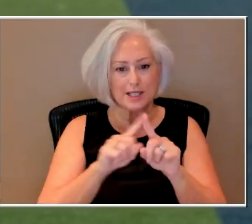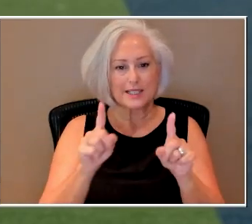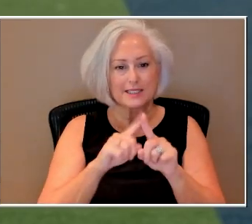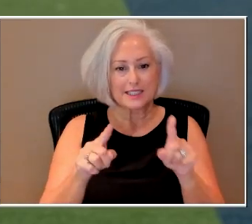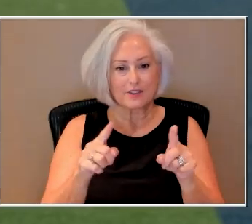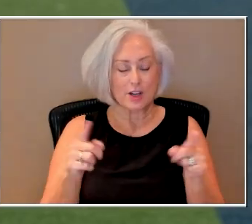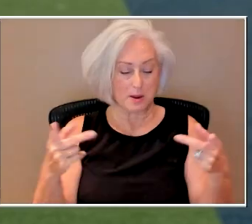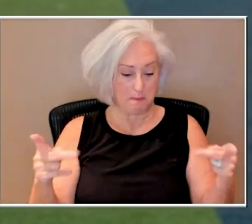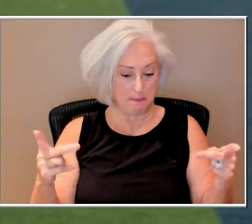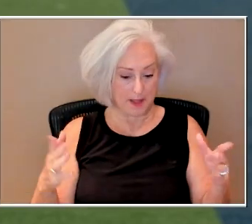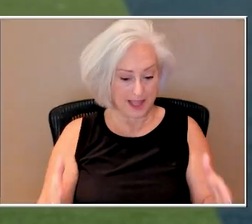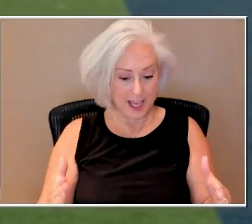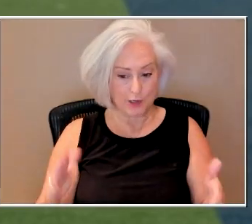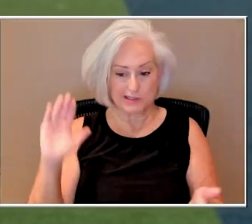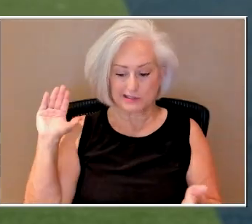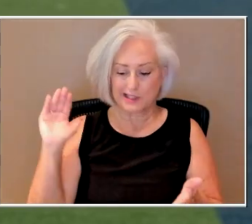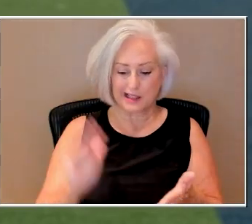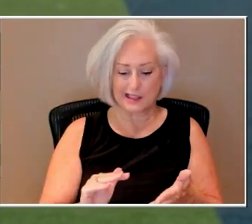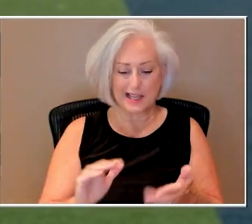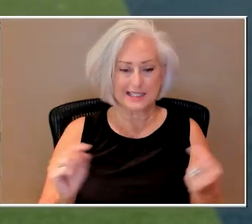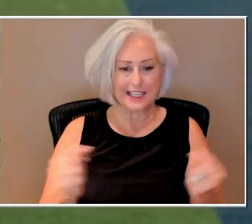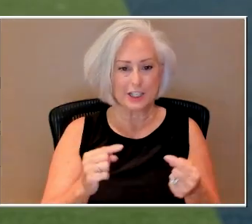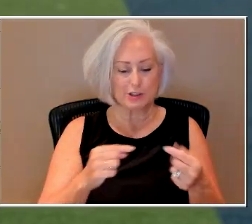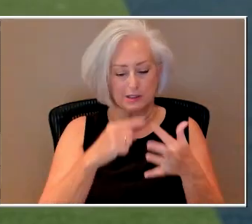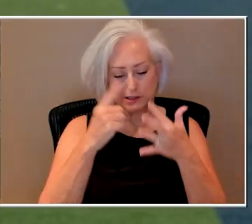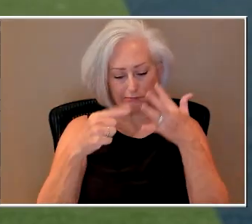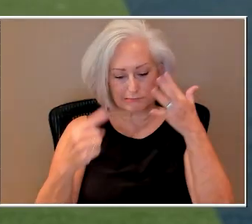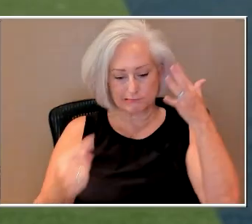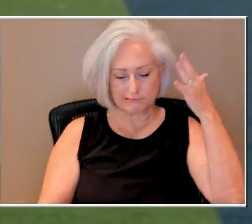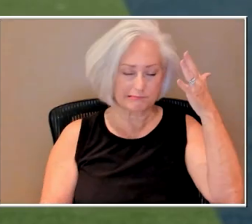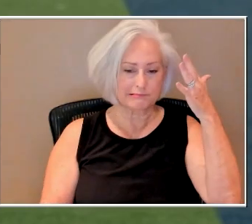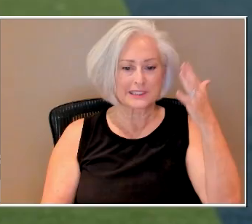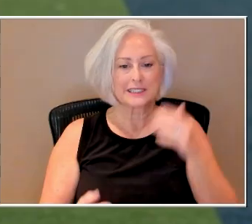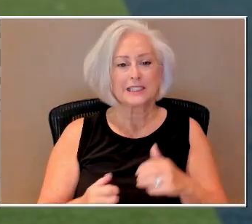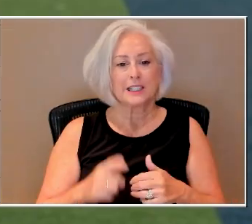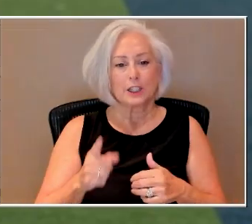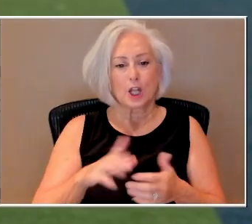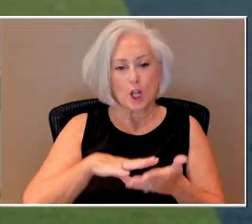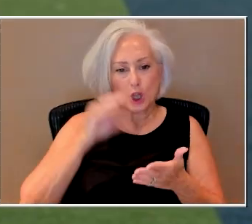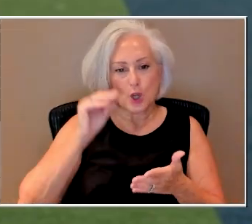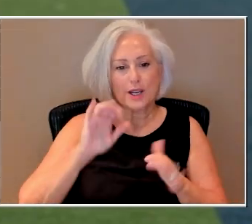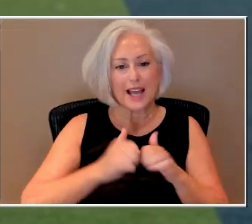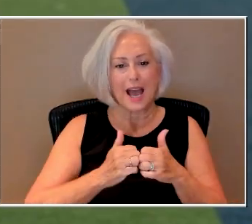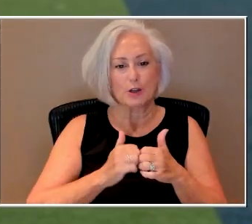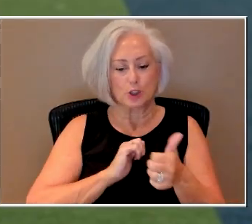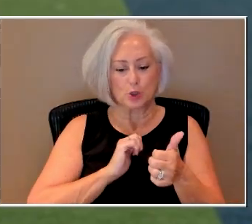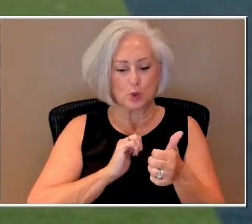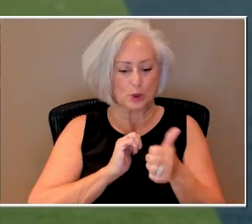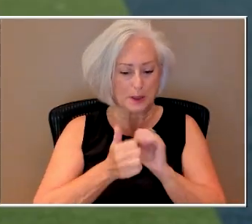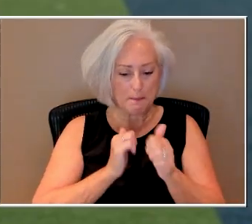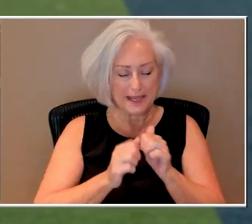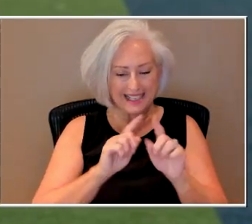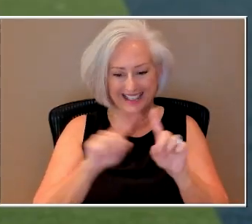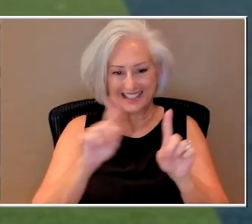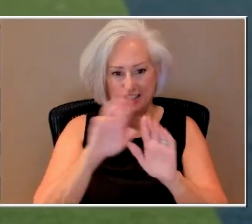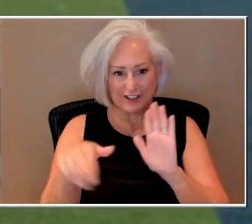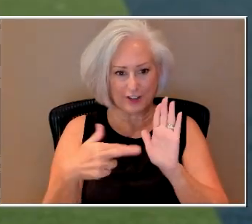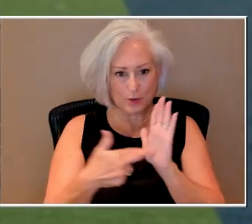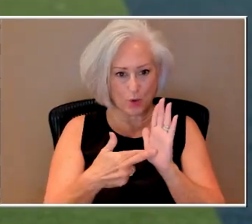less injuries. I mean, you can just go on and on about that. Learning how to compete in a different role on your team, I think it's just huge with